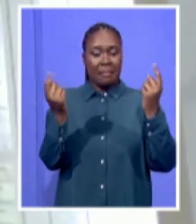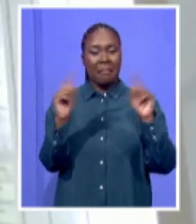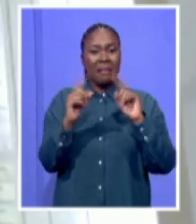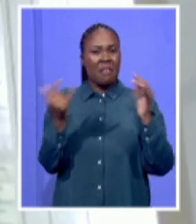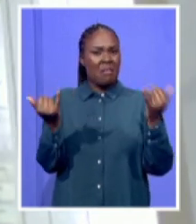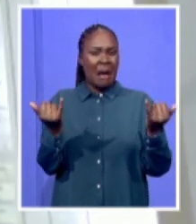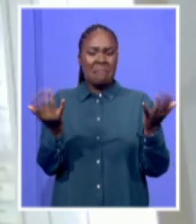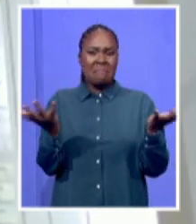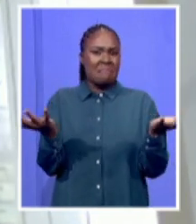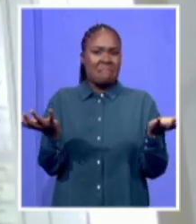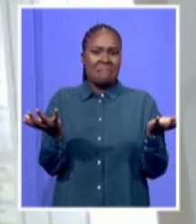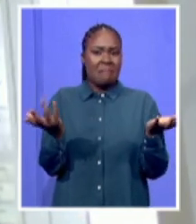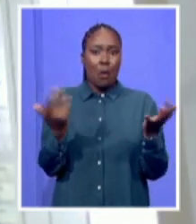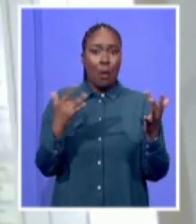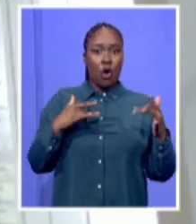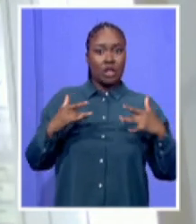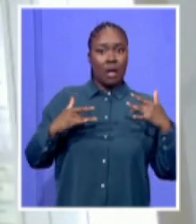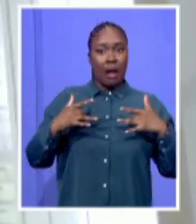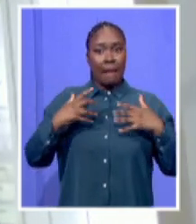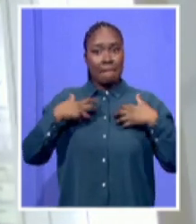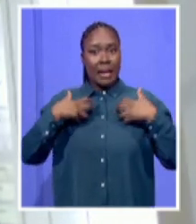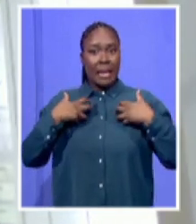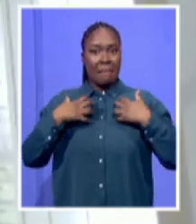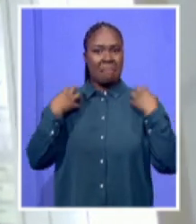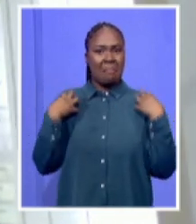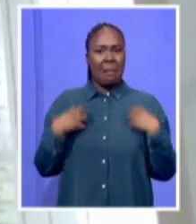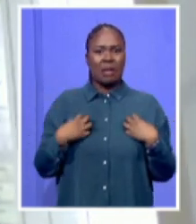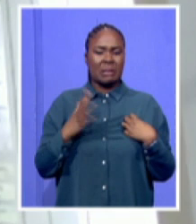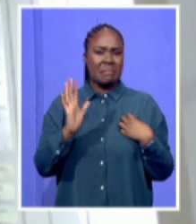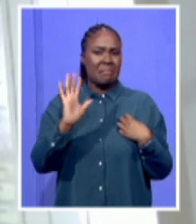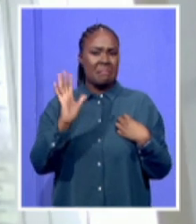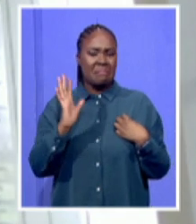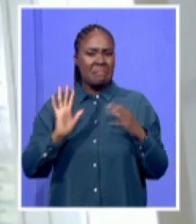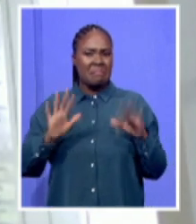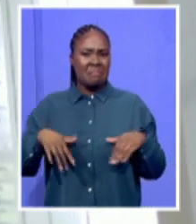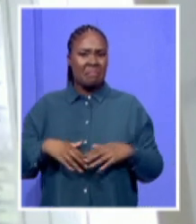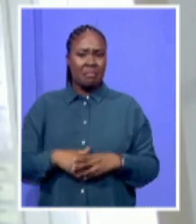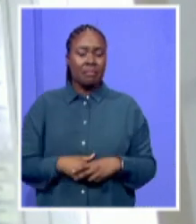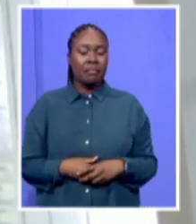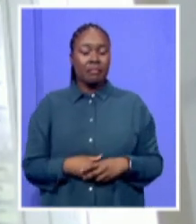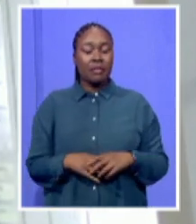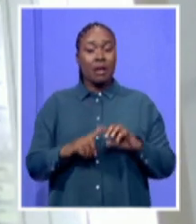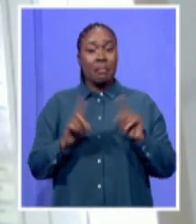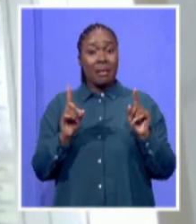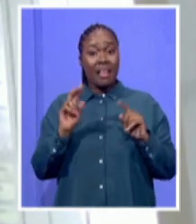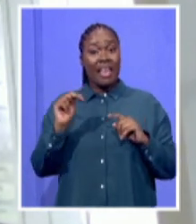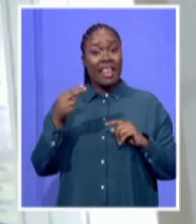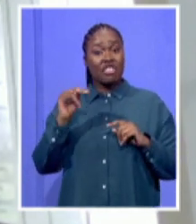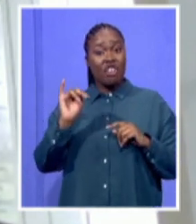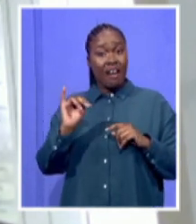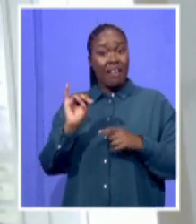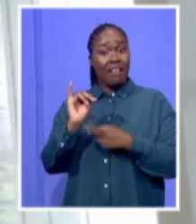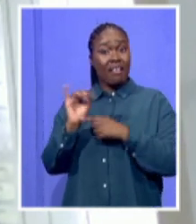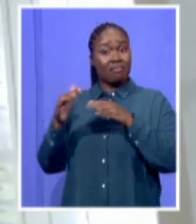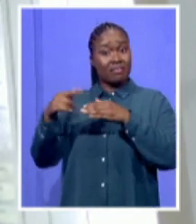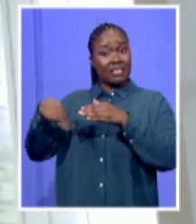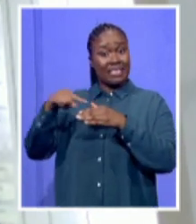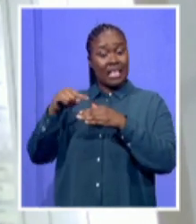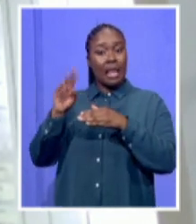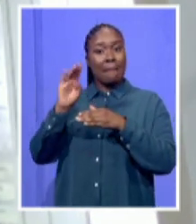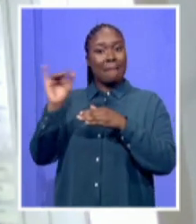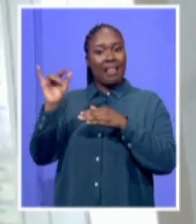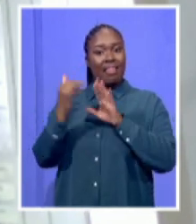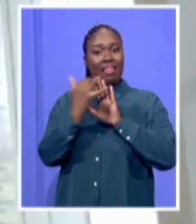not particularly concerned about monkeypox in South Africa. As far as the National Health Insurance is concerned, the bill is still